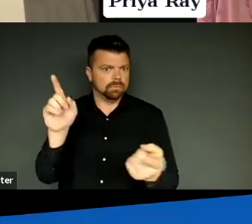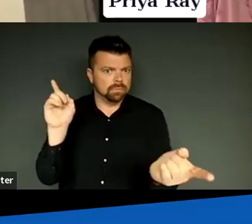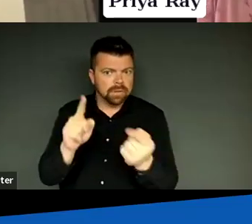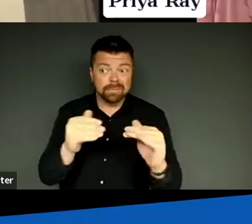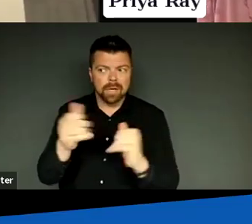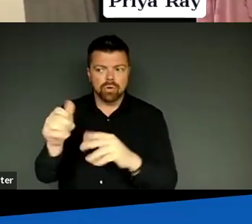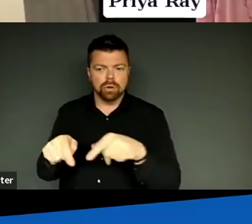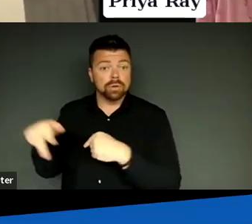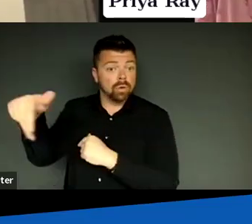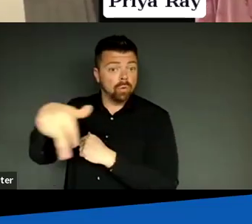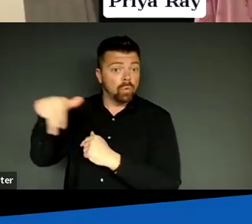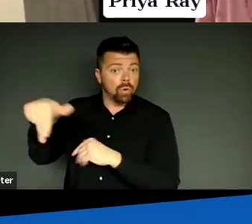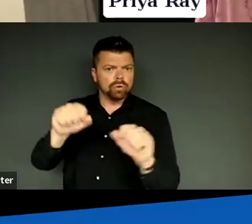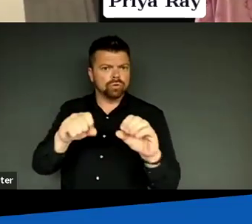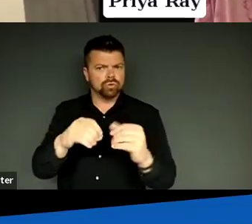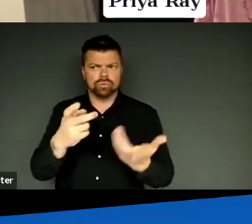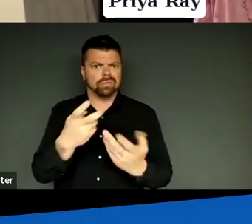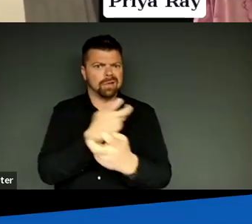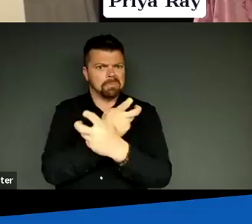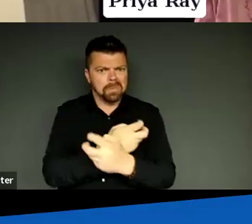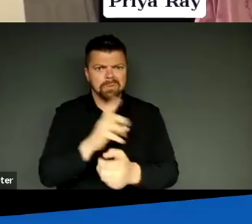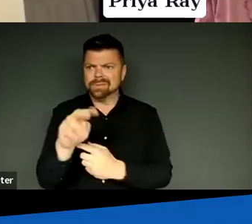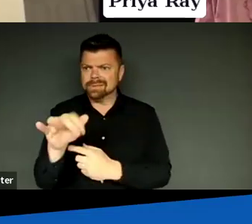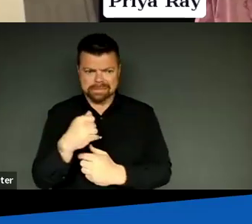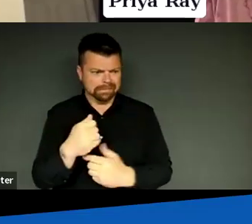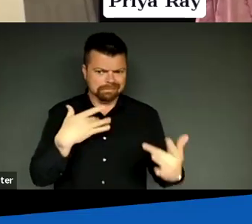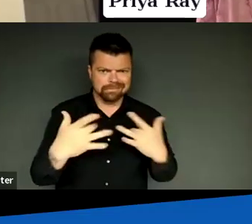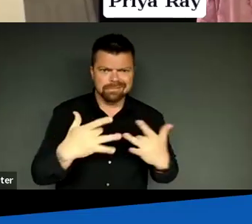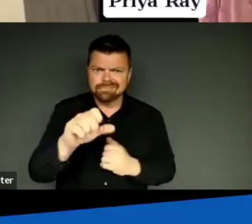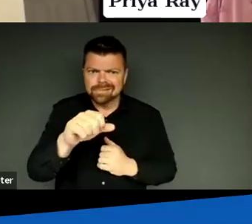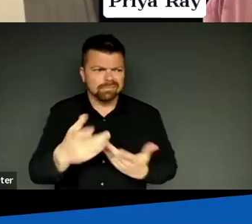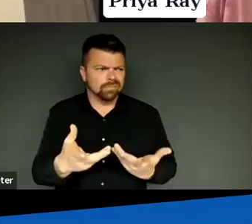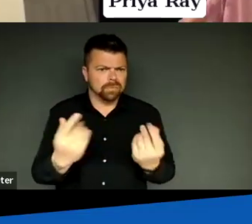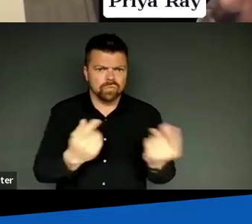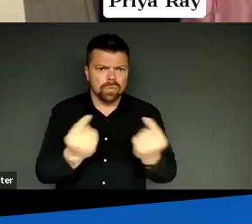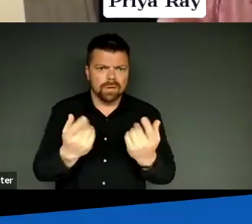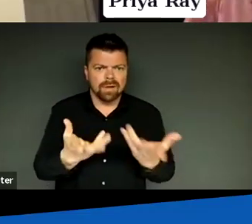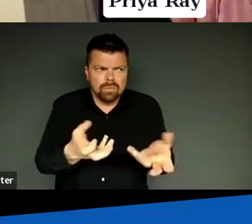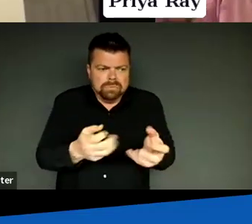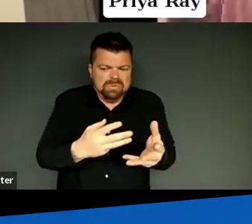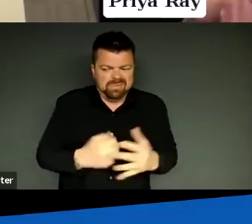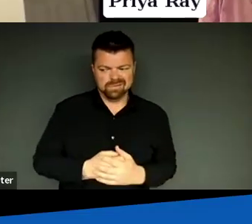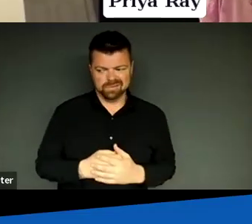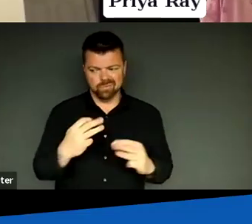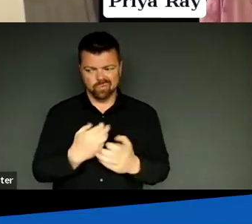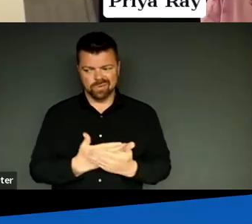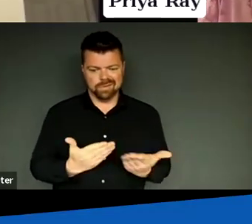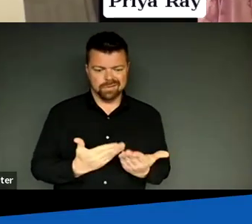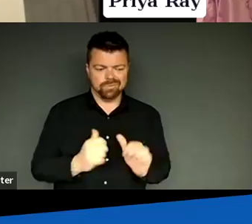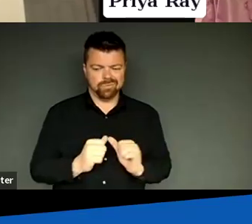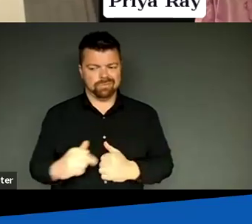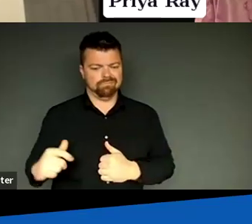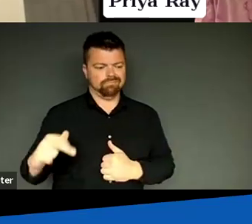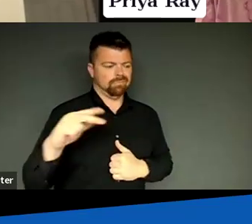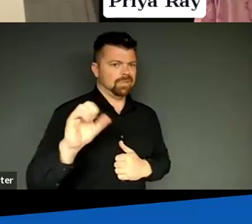time. So yeah, I just kind of worry about that, because I don't want to do some weird thing trying to get up the